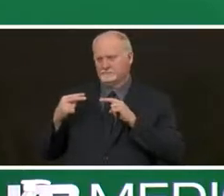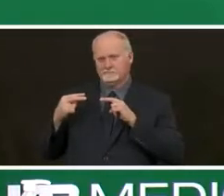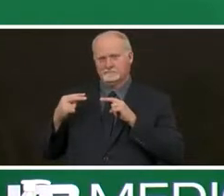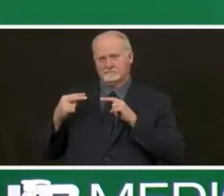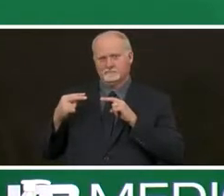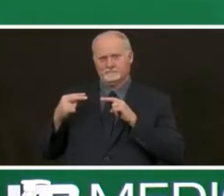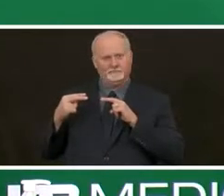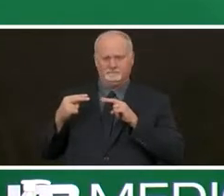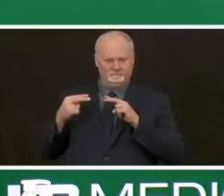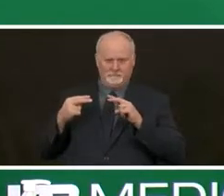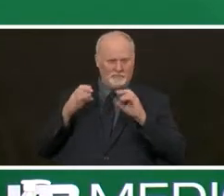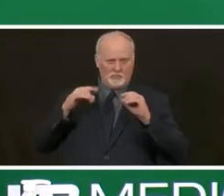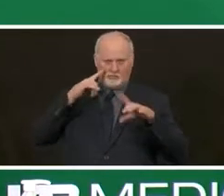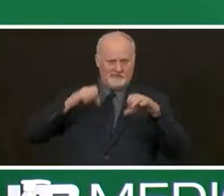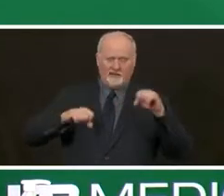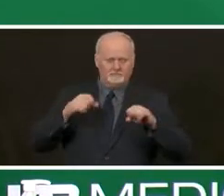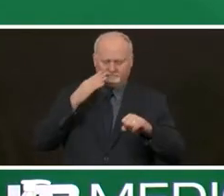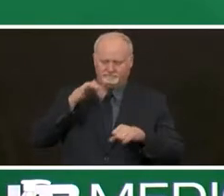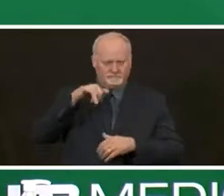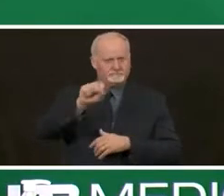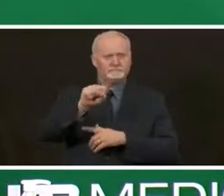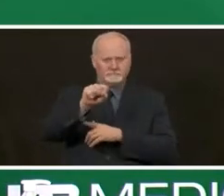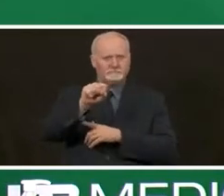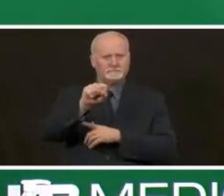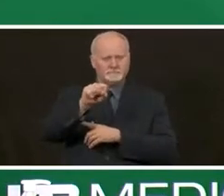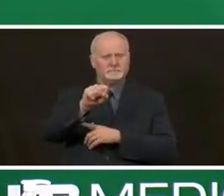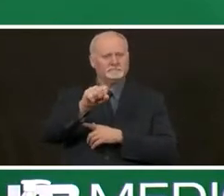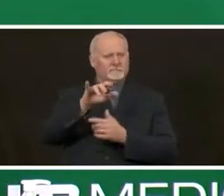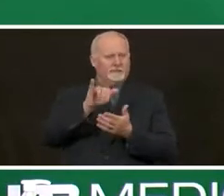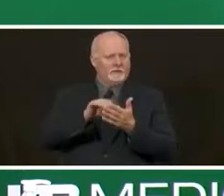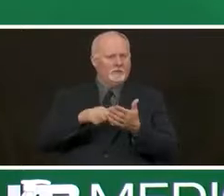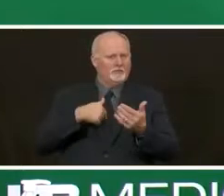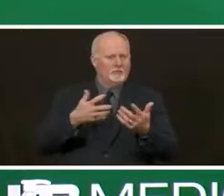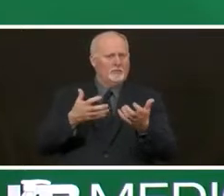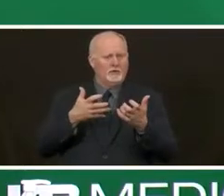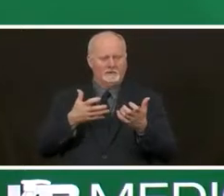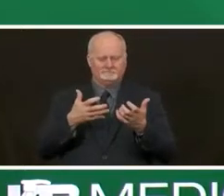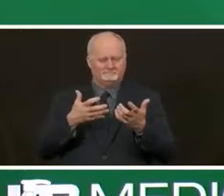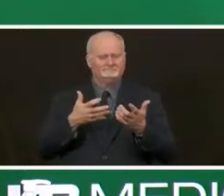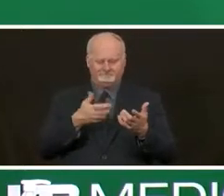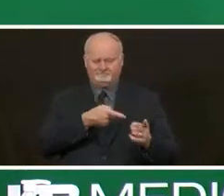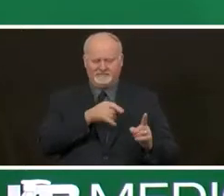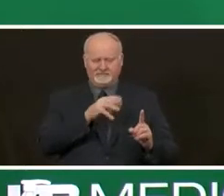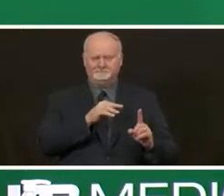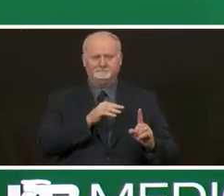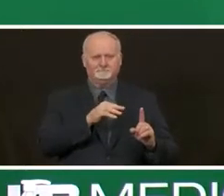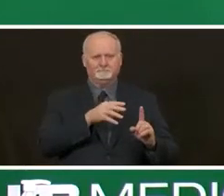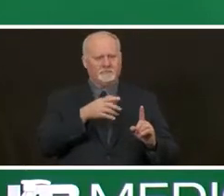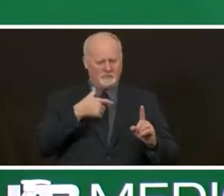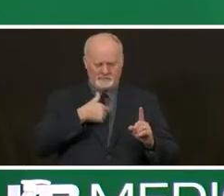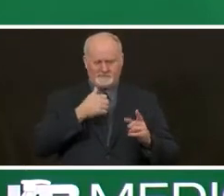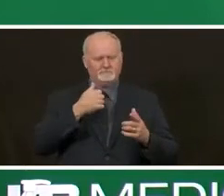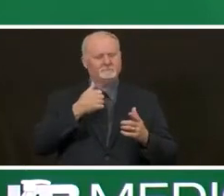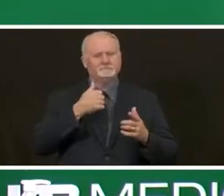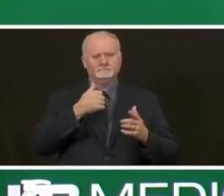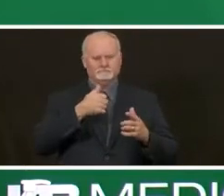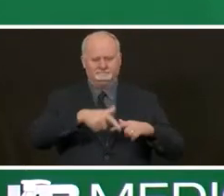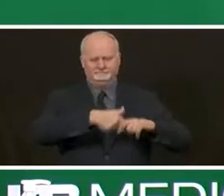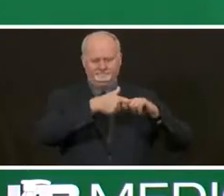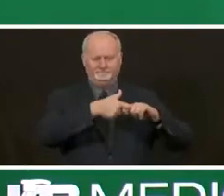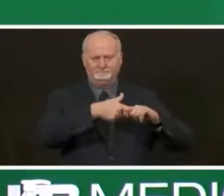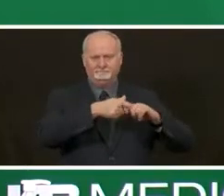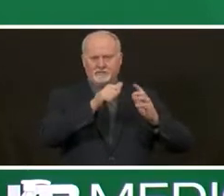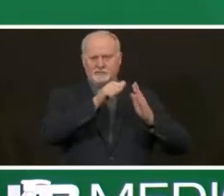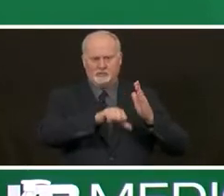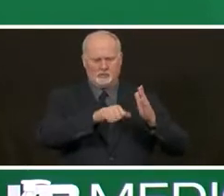without a doubt, we knew that that's the way we wanted to go with Jim. So we halted his